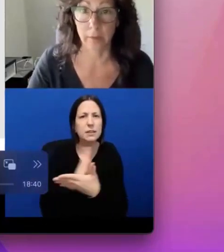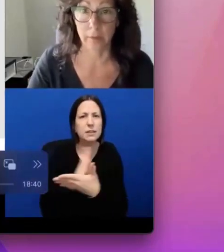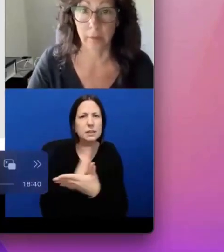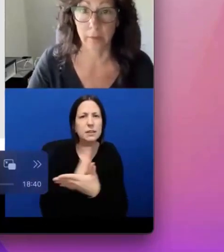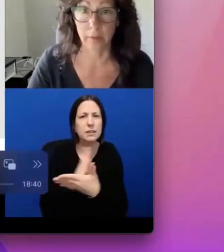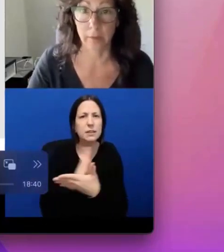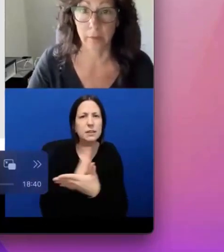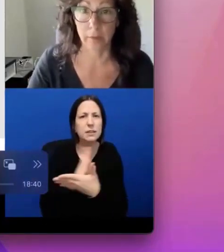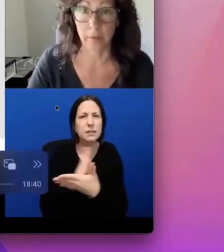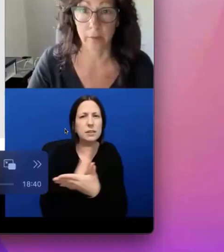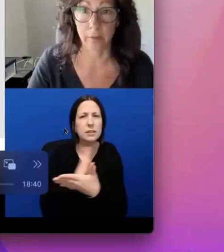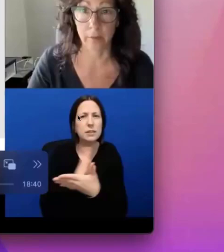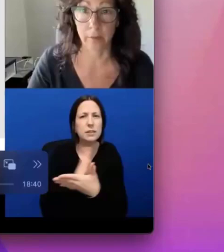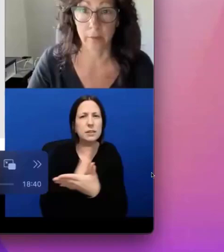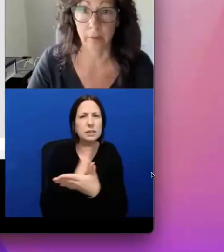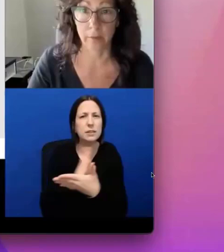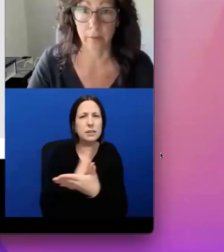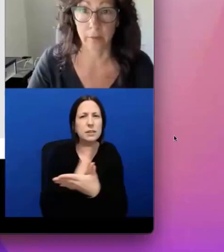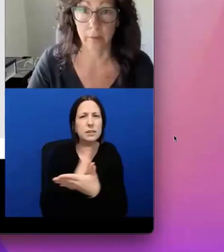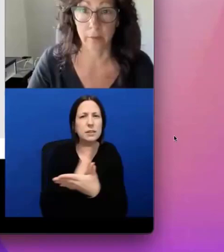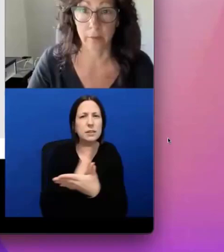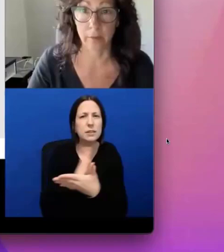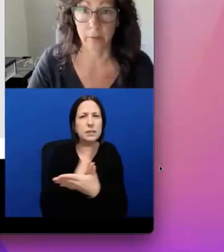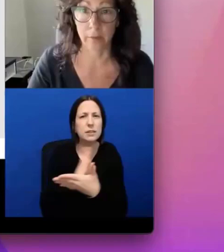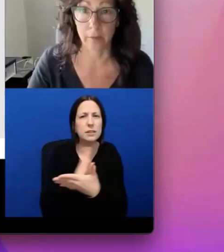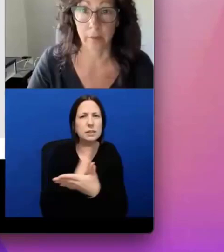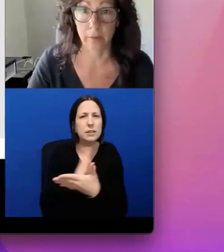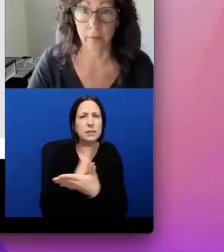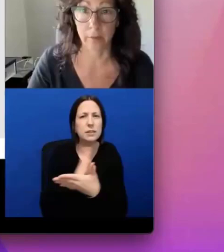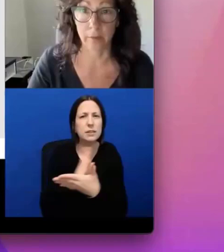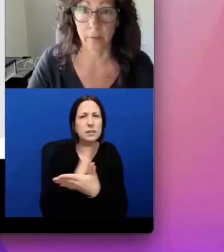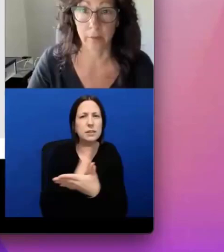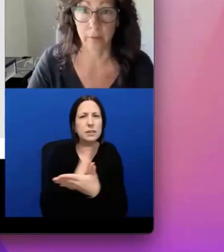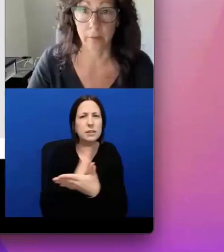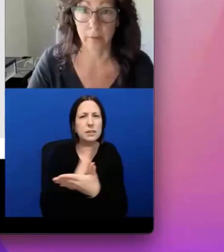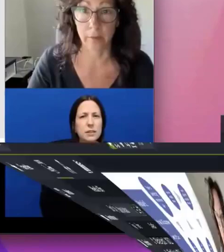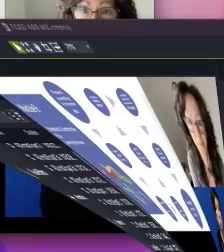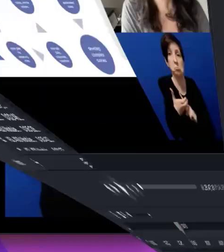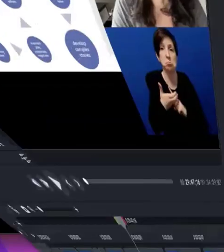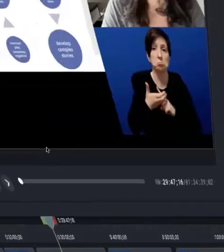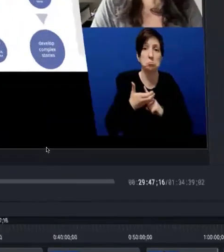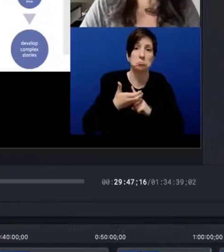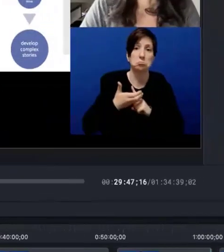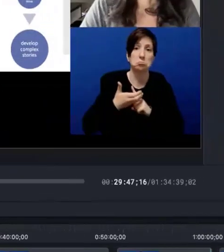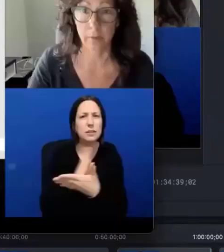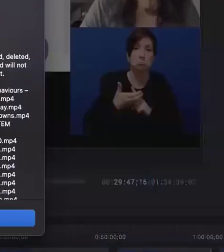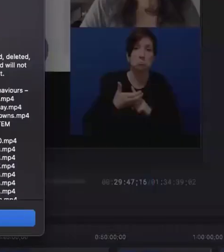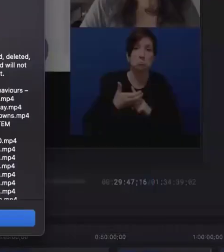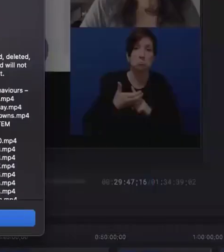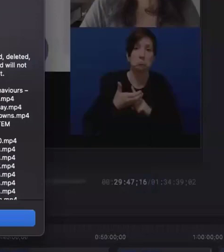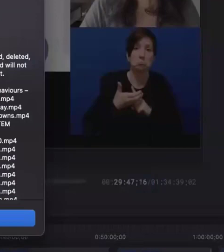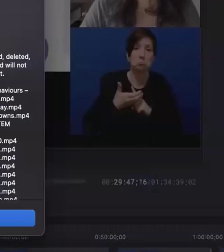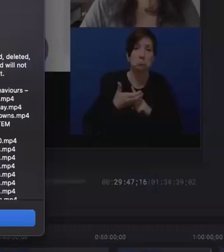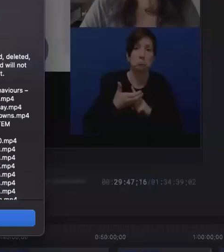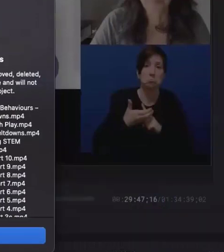was explaining, we work with different software to build this. The first one is Camtasia.